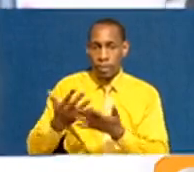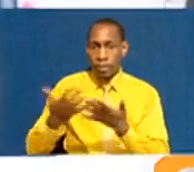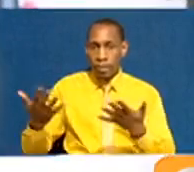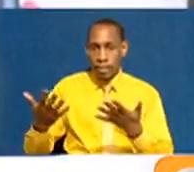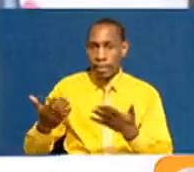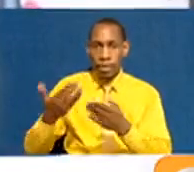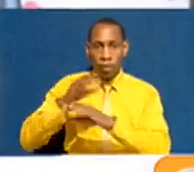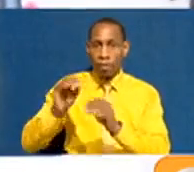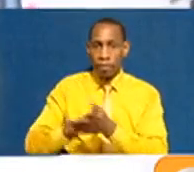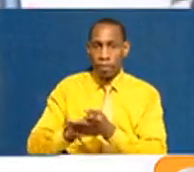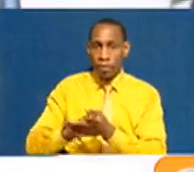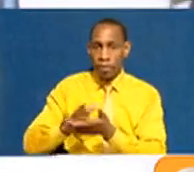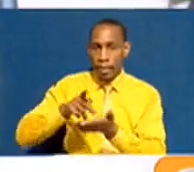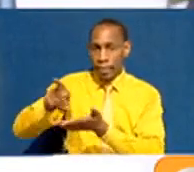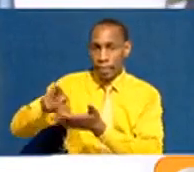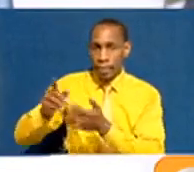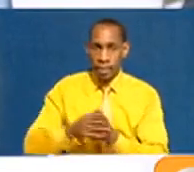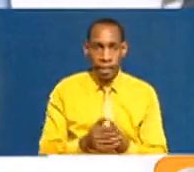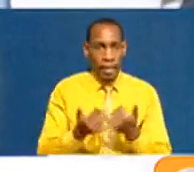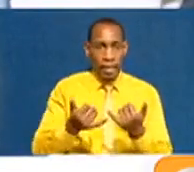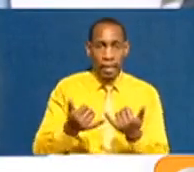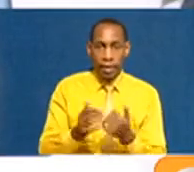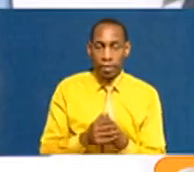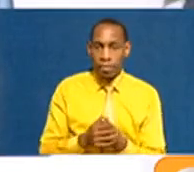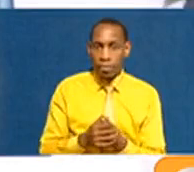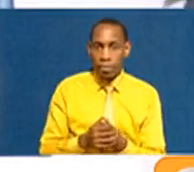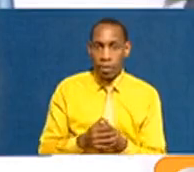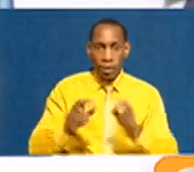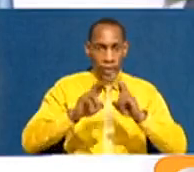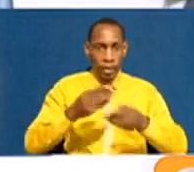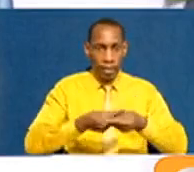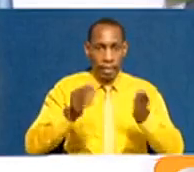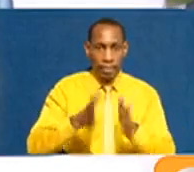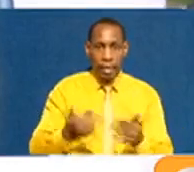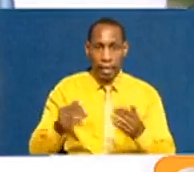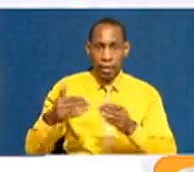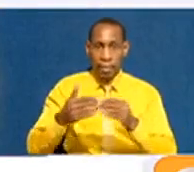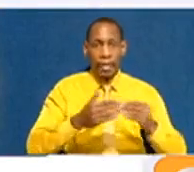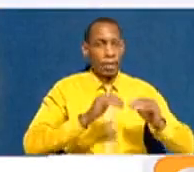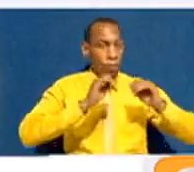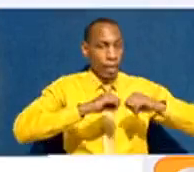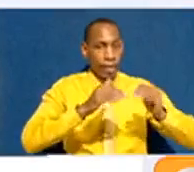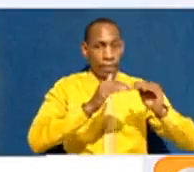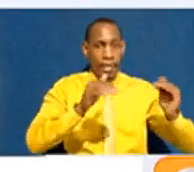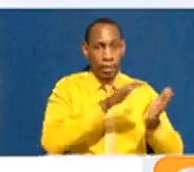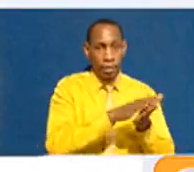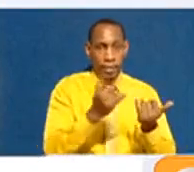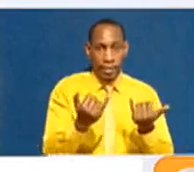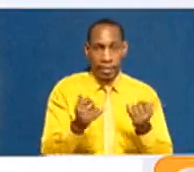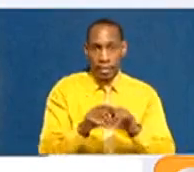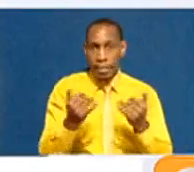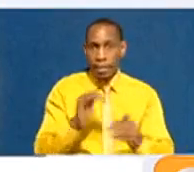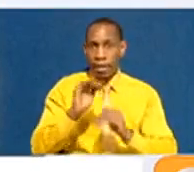breach of the CBK capital rules. The months-long search for a buyer has now resulted in a deal with Equity Bank that will now